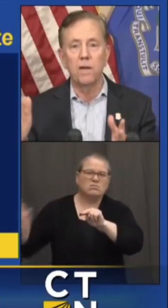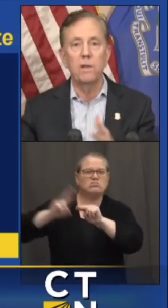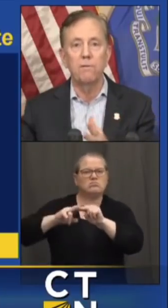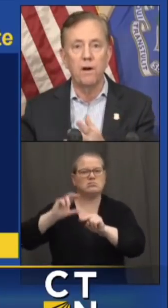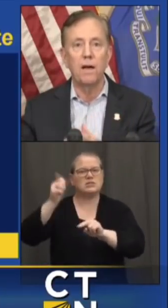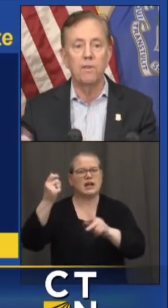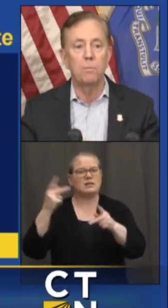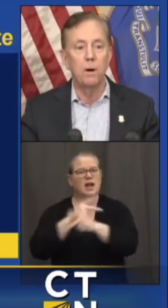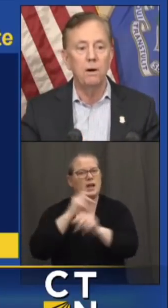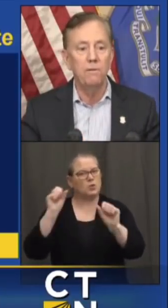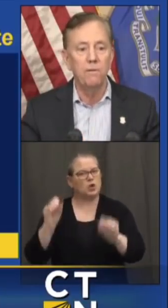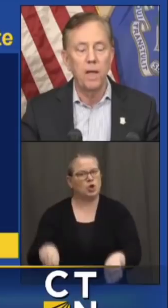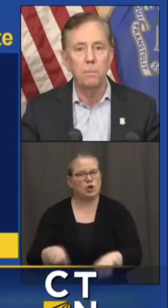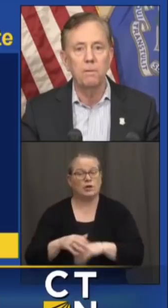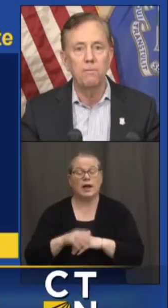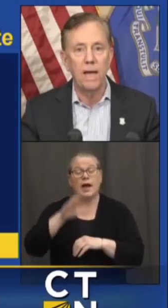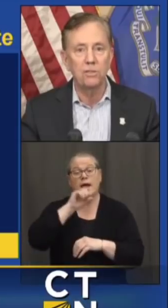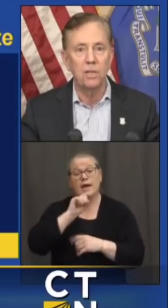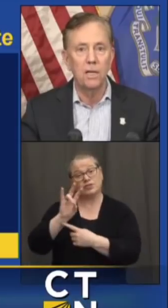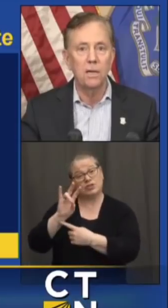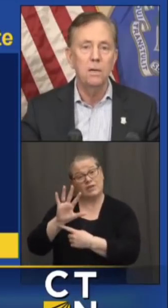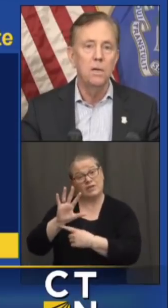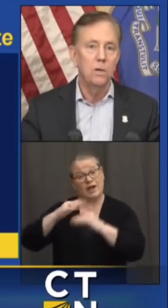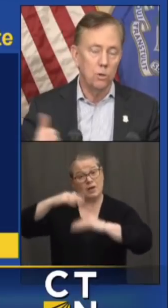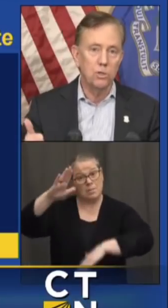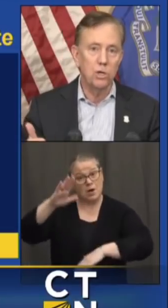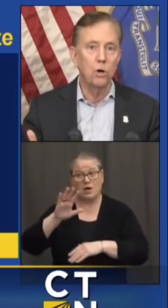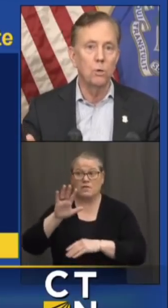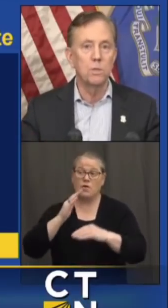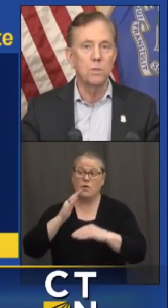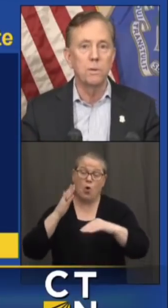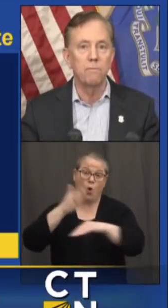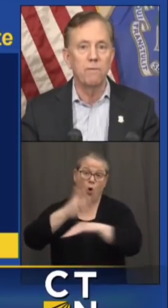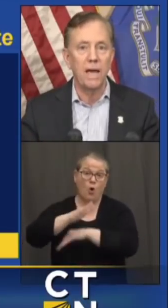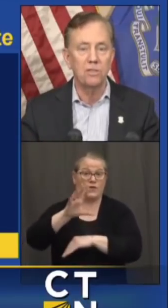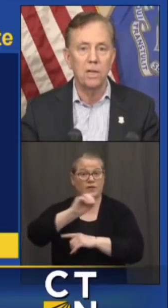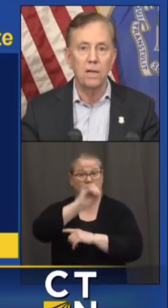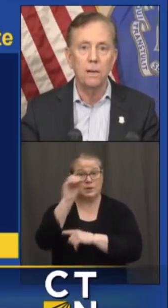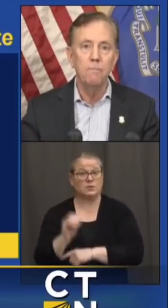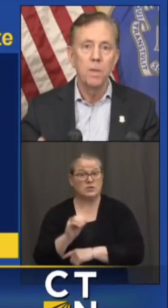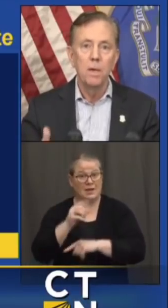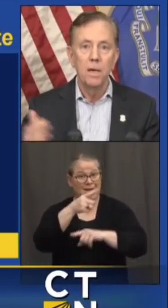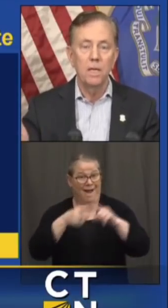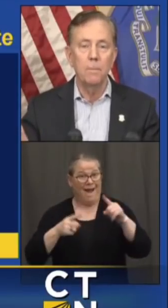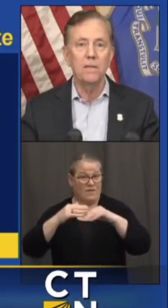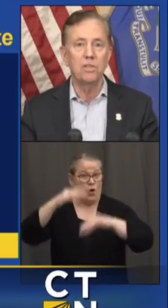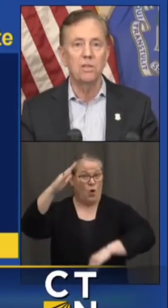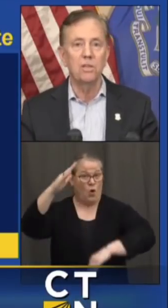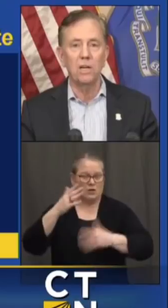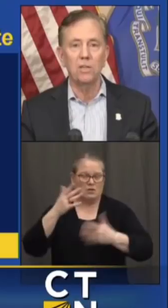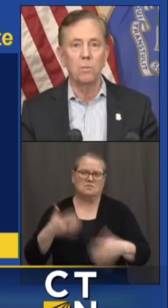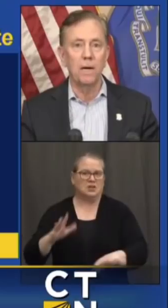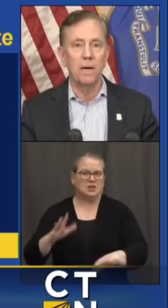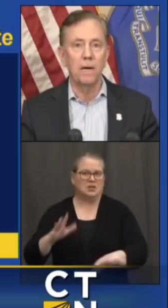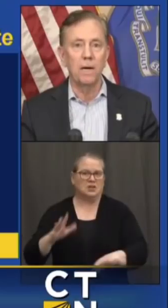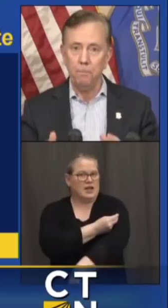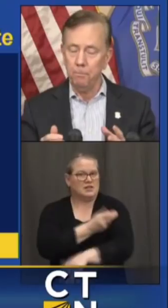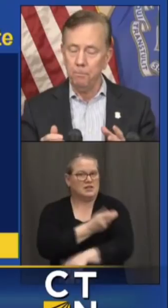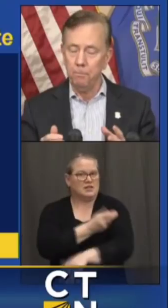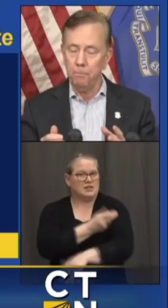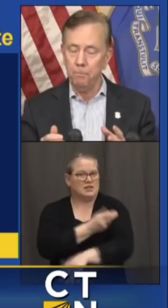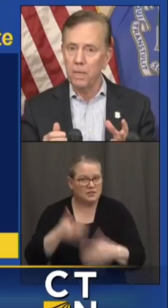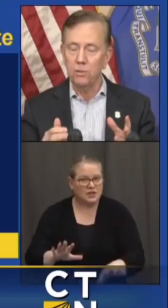groups, 75 and above, have now been vaccinated. Nursing homes have been vaccinated. And you may see, Josh reminds